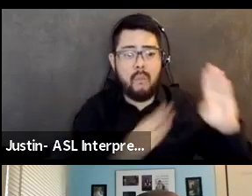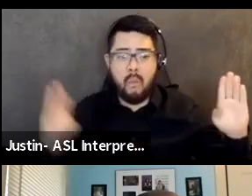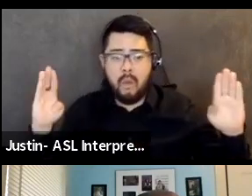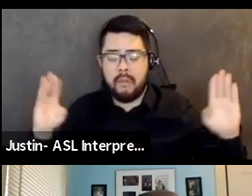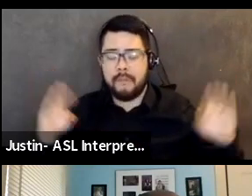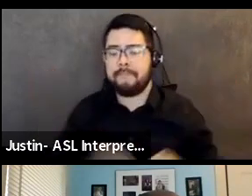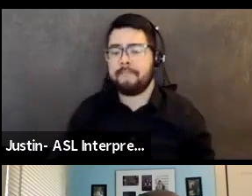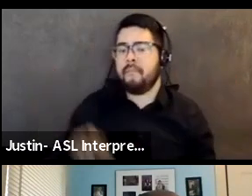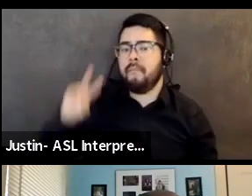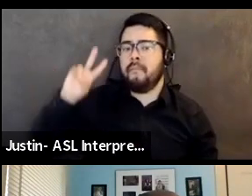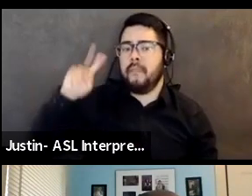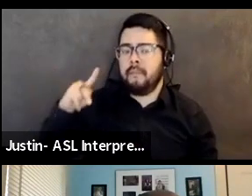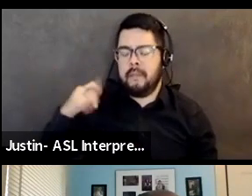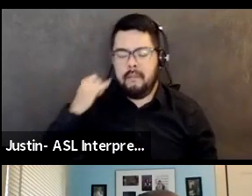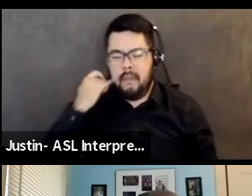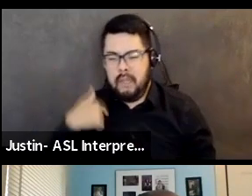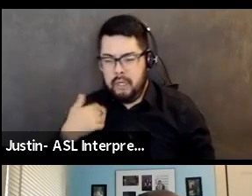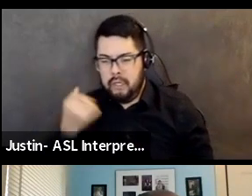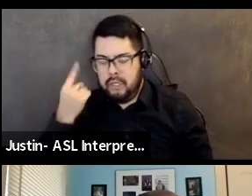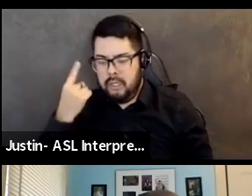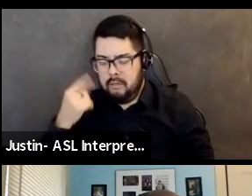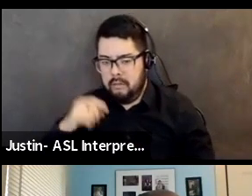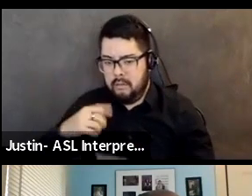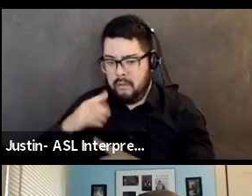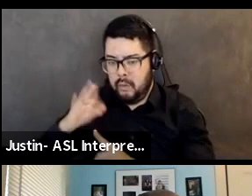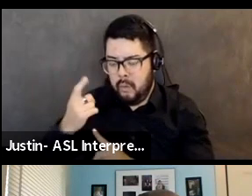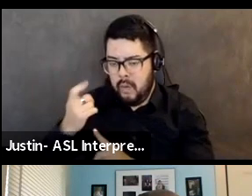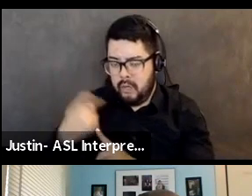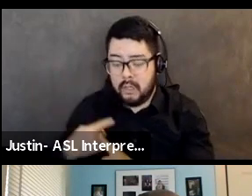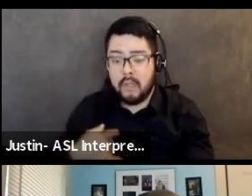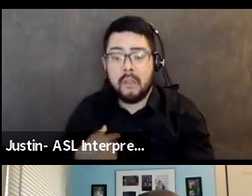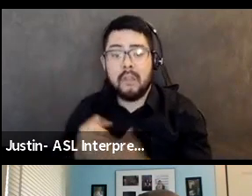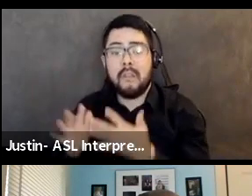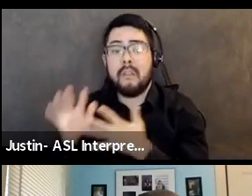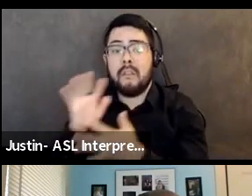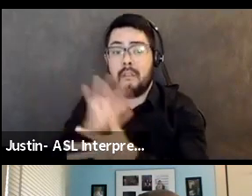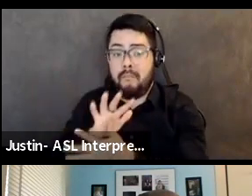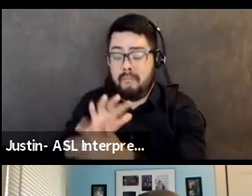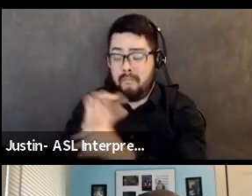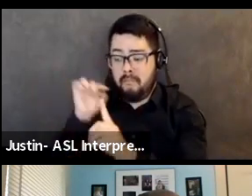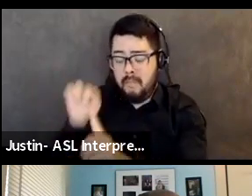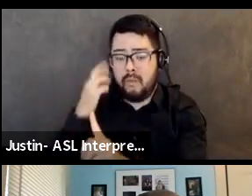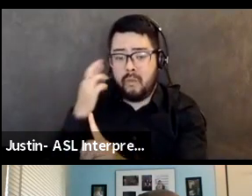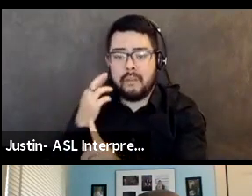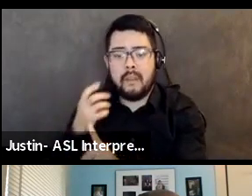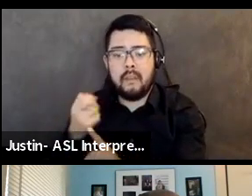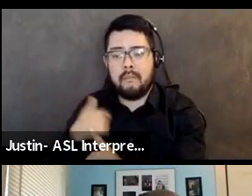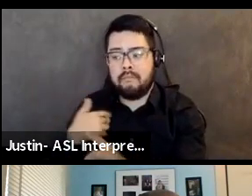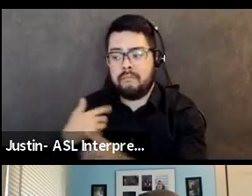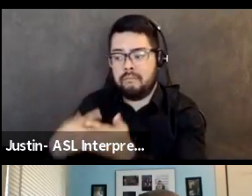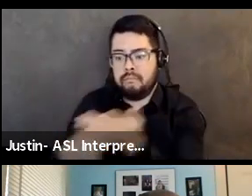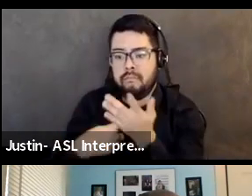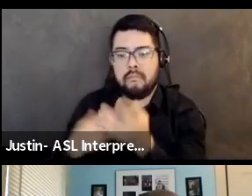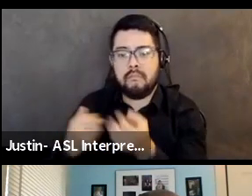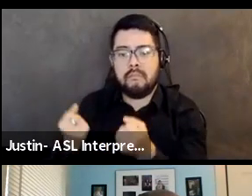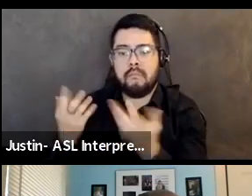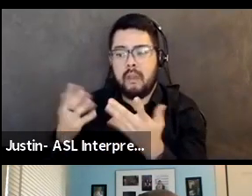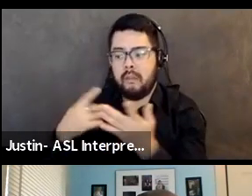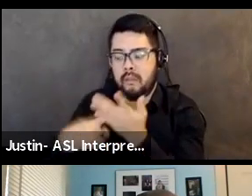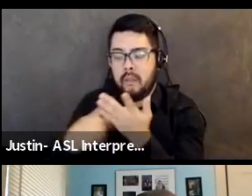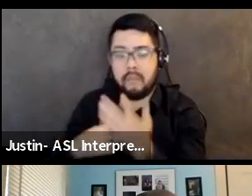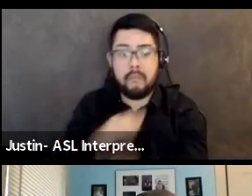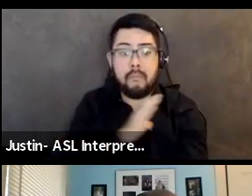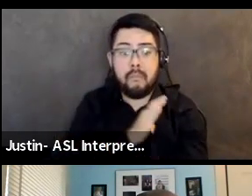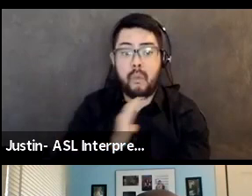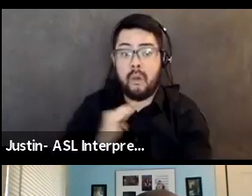understand correctly i think the main reason is that through the many conversations i've had with fellow board members with